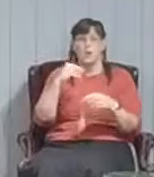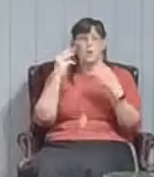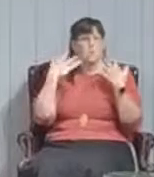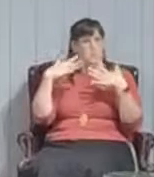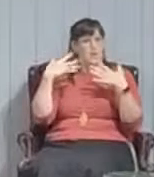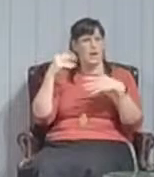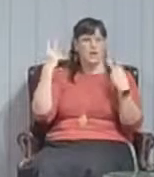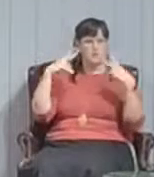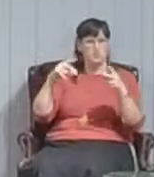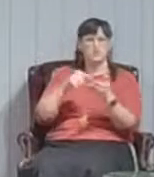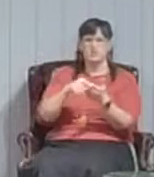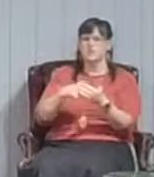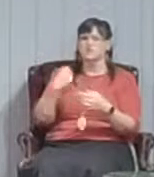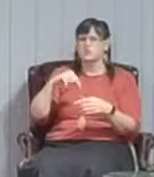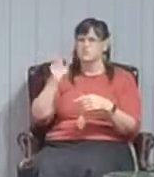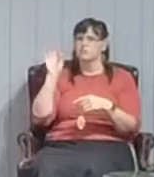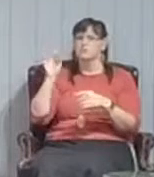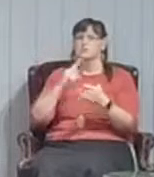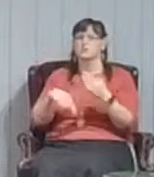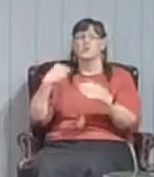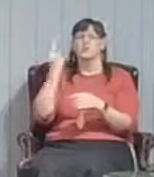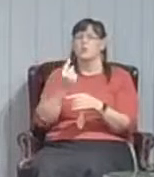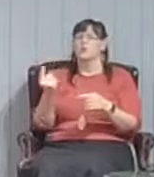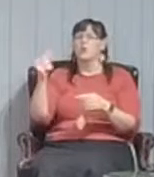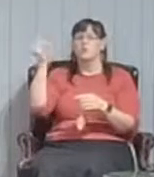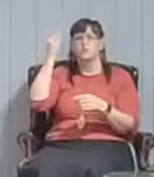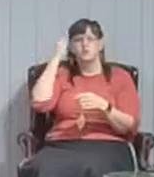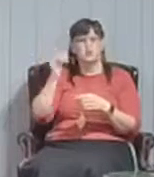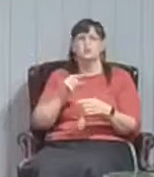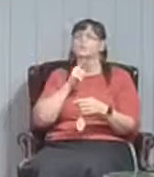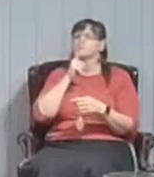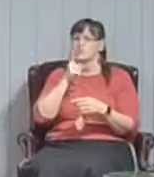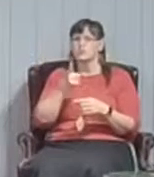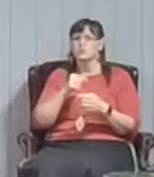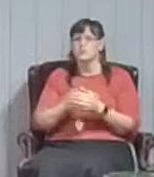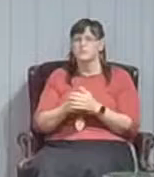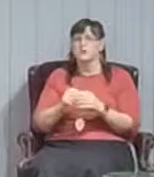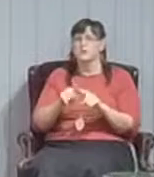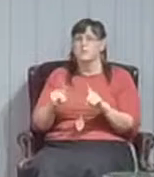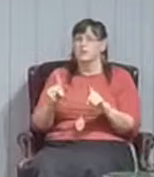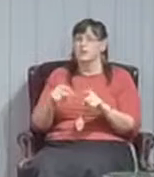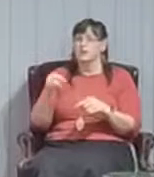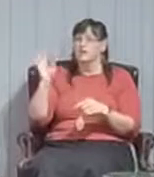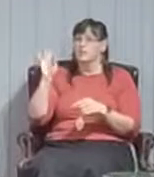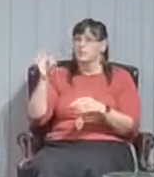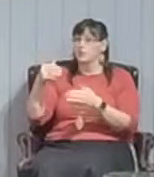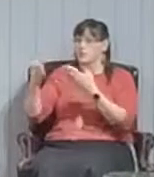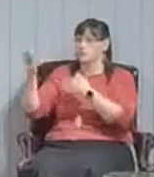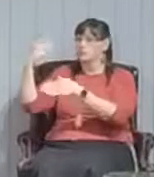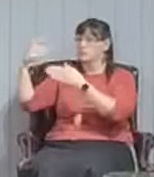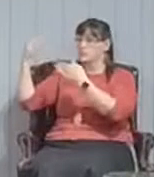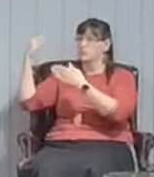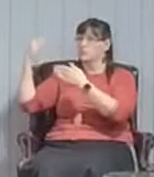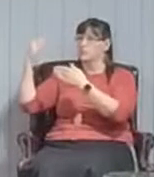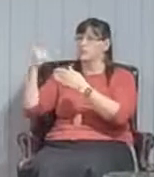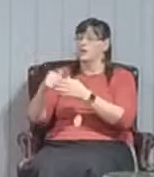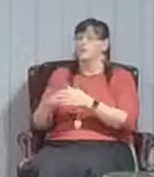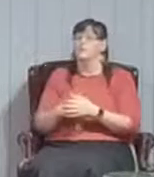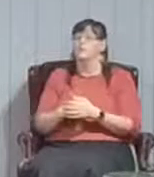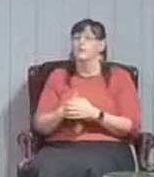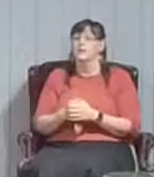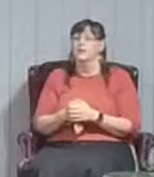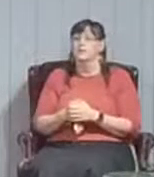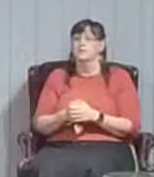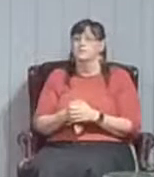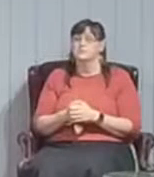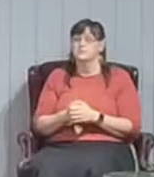preaching what we always knew was true, and the preachers in the 40s and the 50s and in my age group, 70s